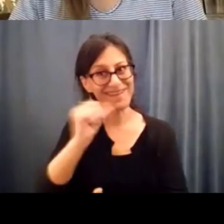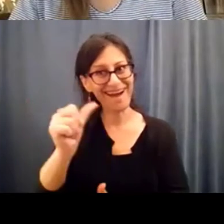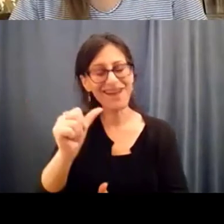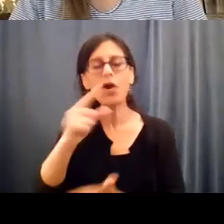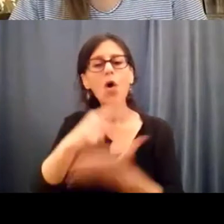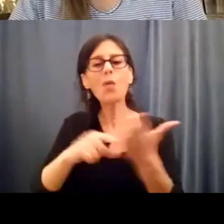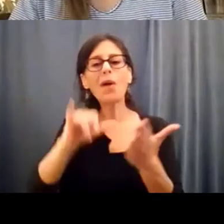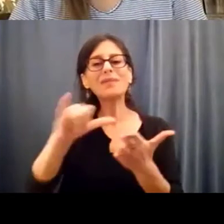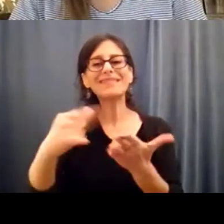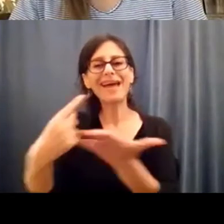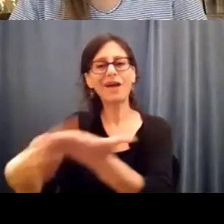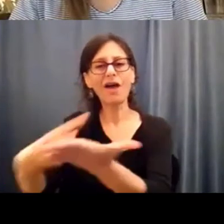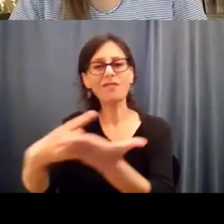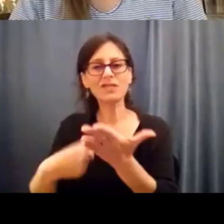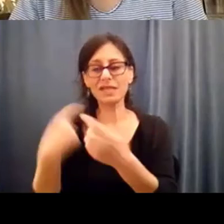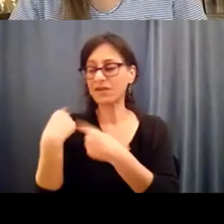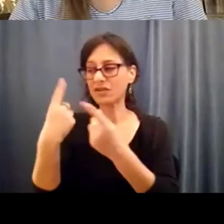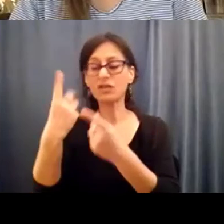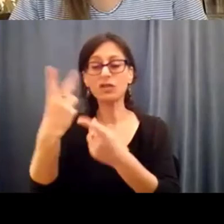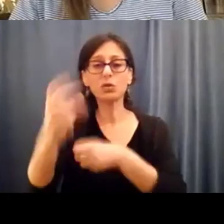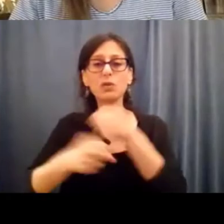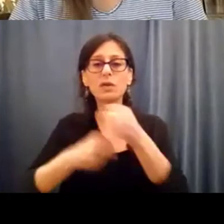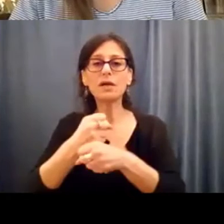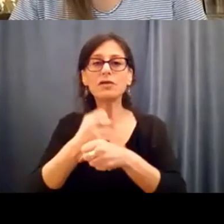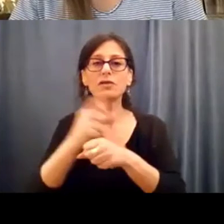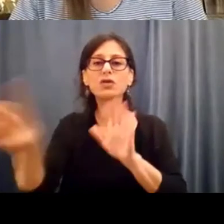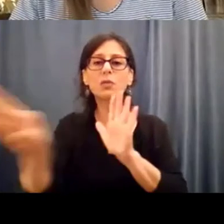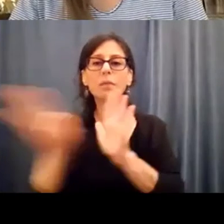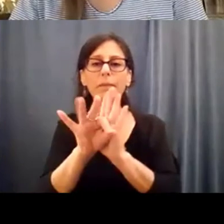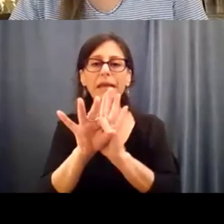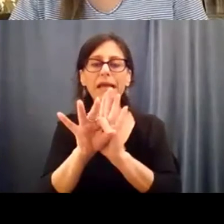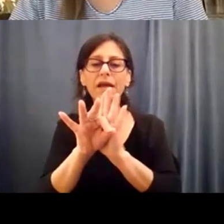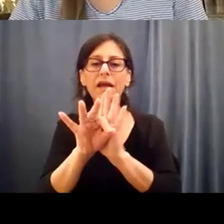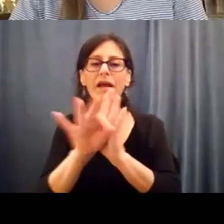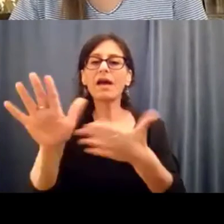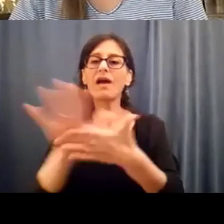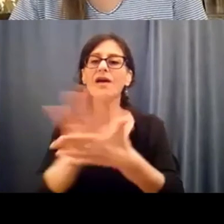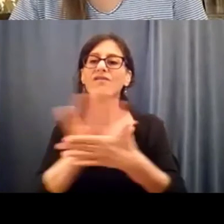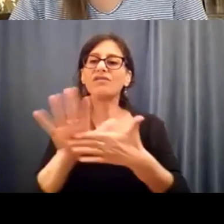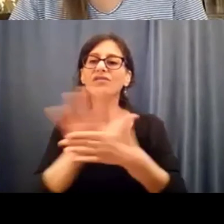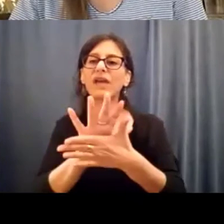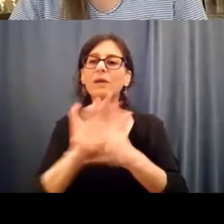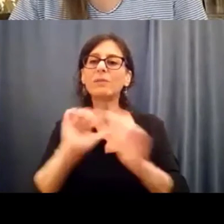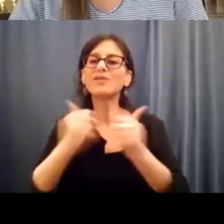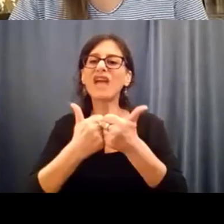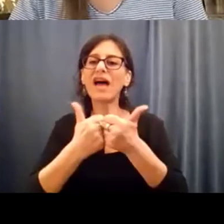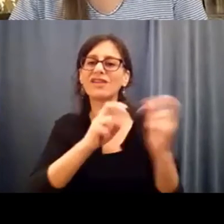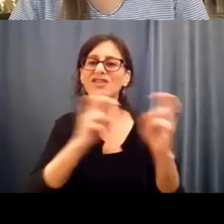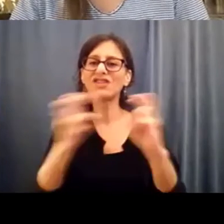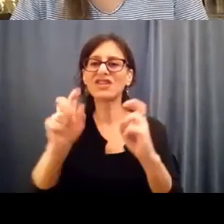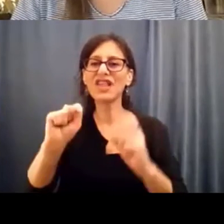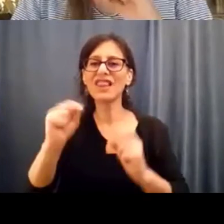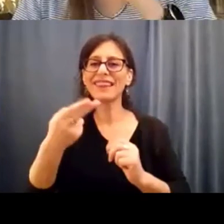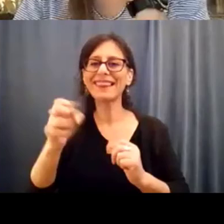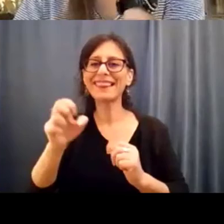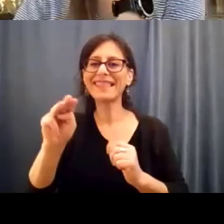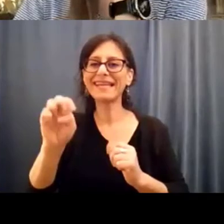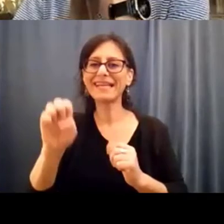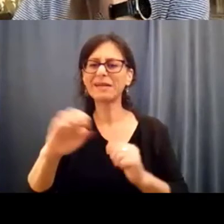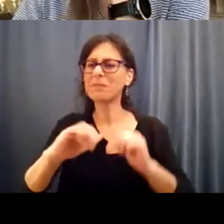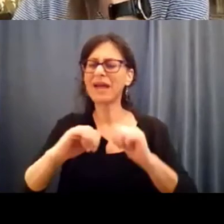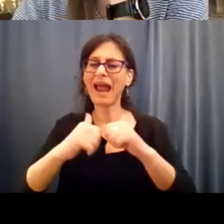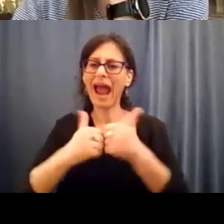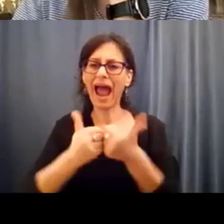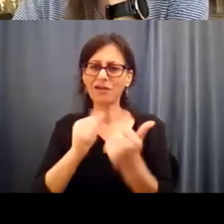Okay. What was the conversation like for the last 2 years around choosing the film challenge theme? How did you approach it without